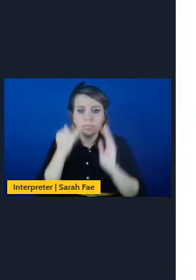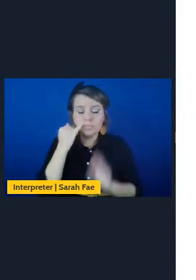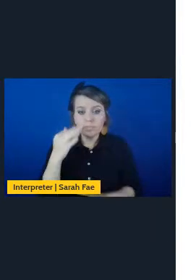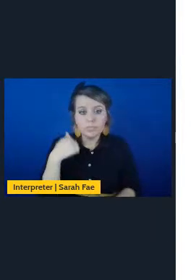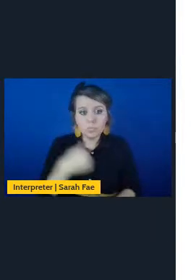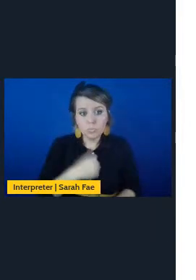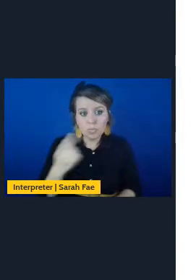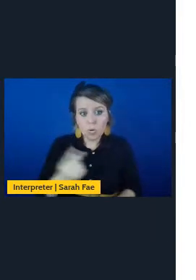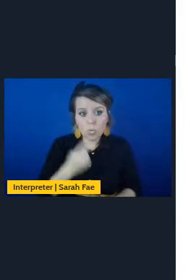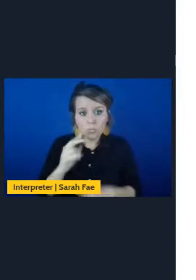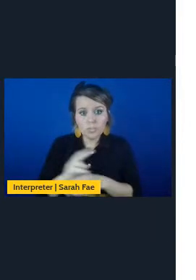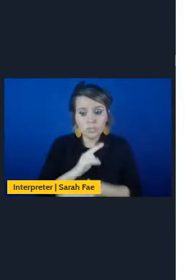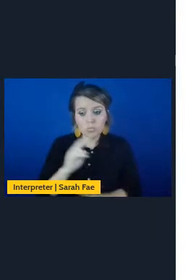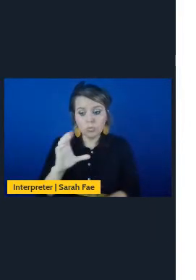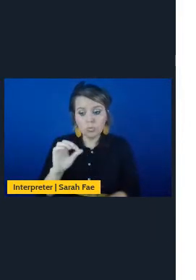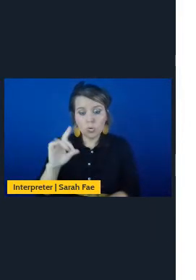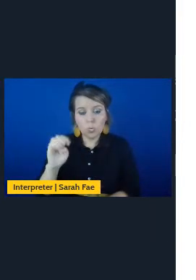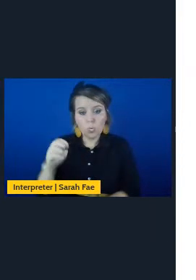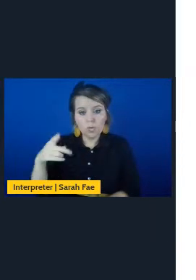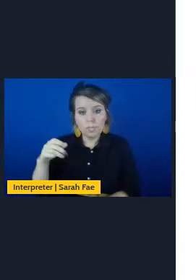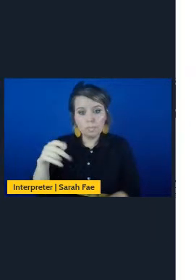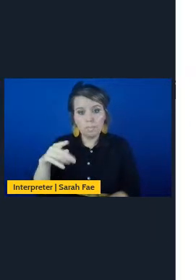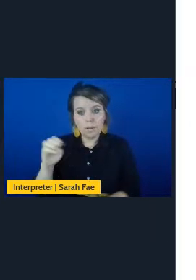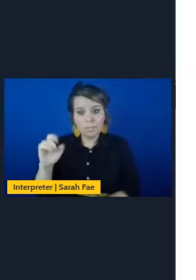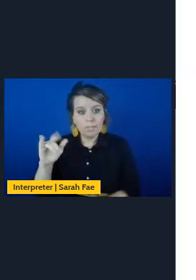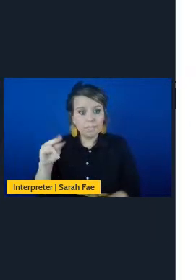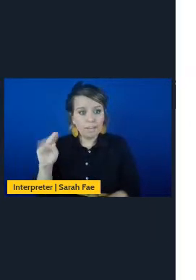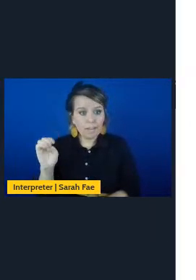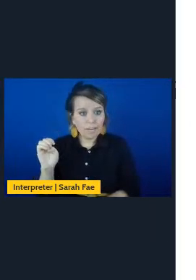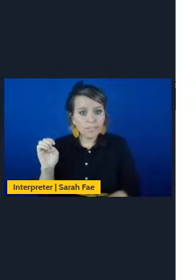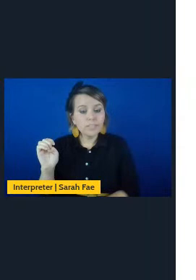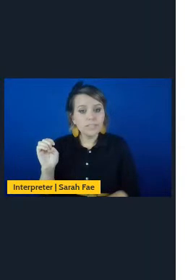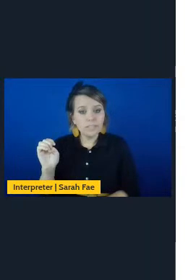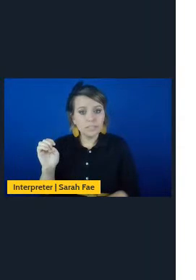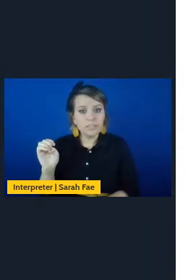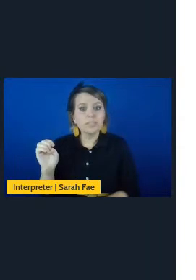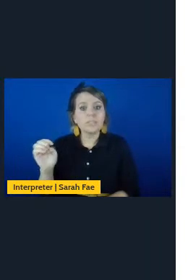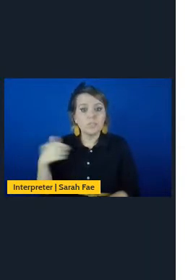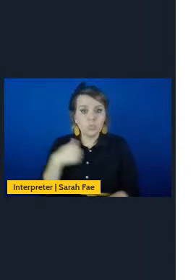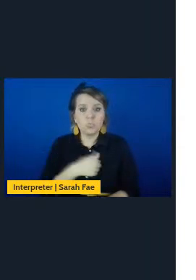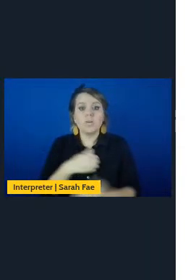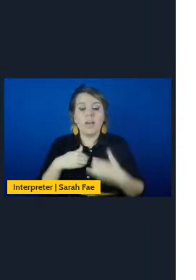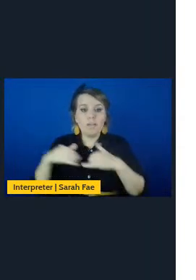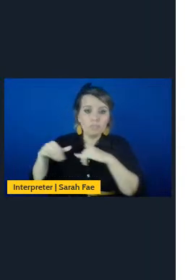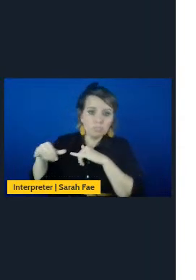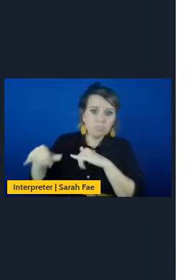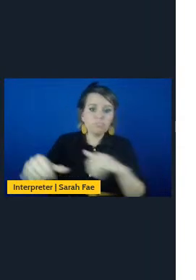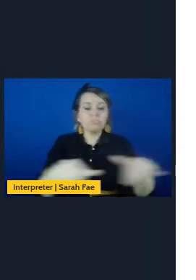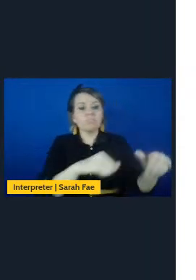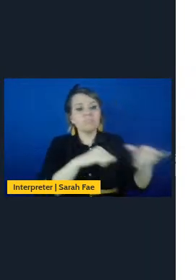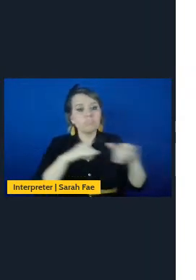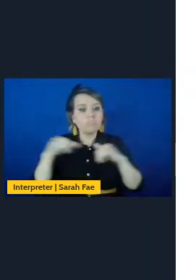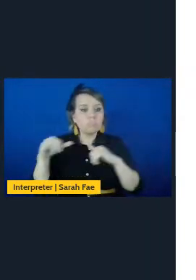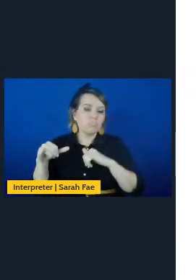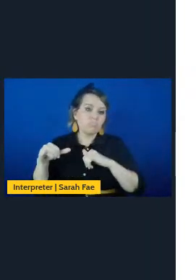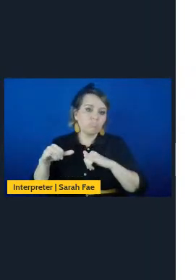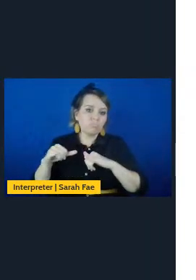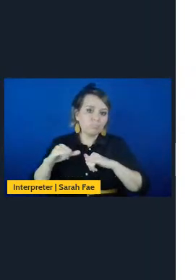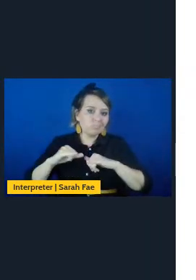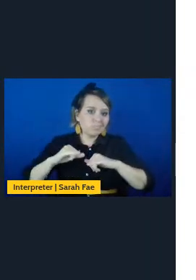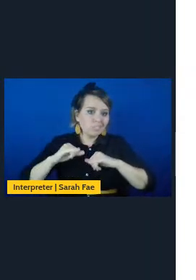use code pipeline, we have the same CI/CD solution in each